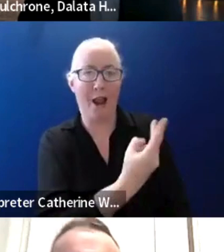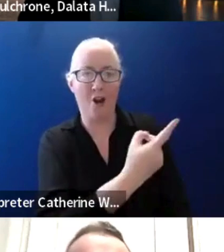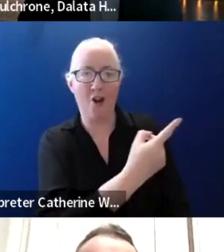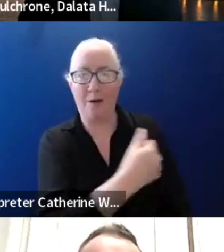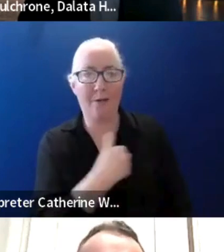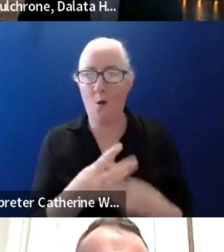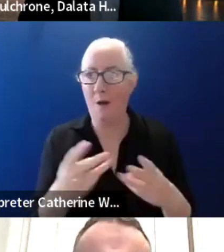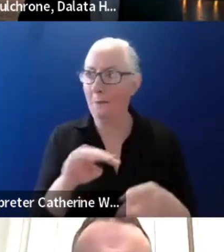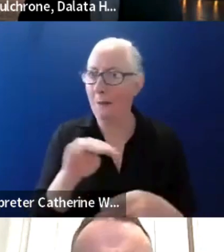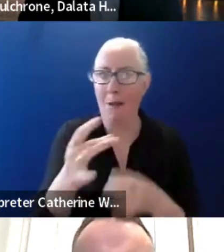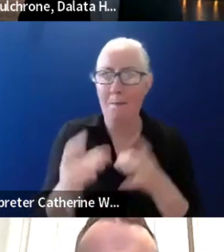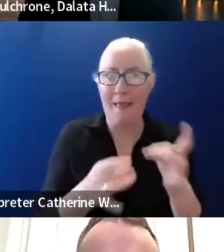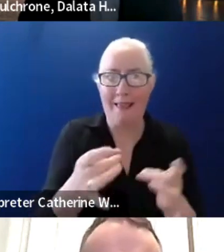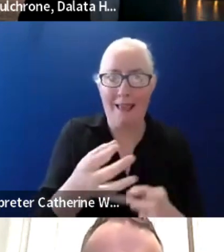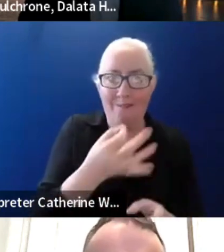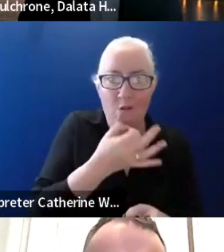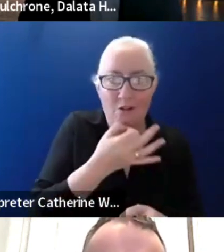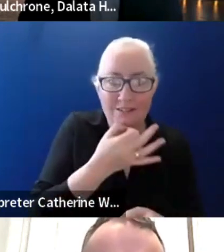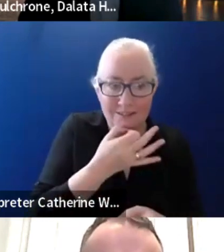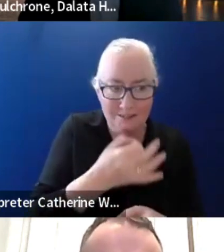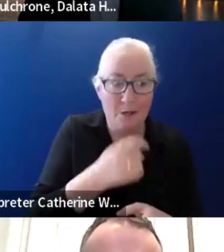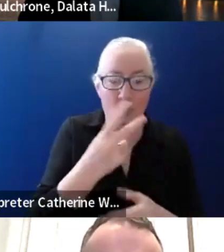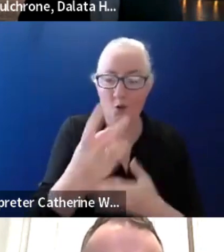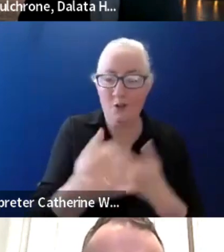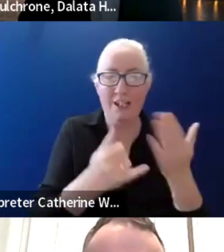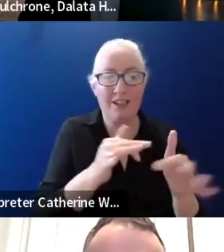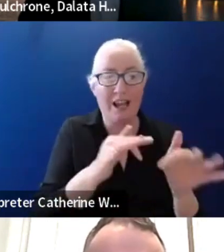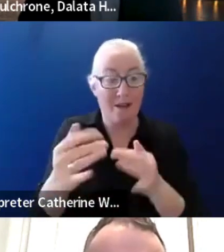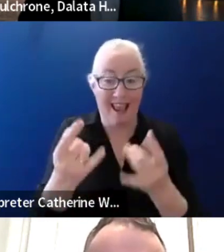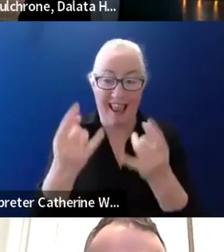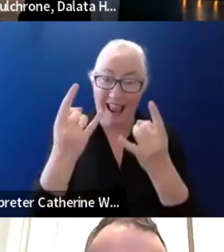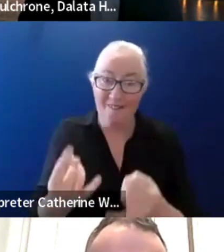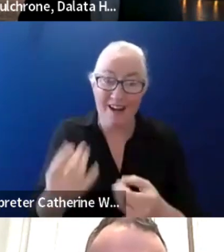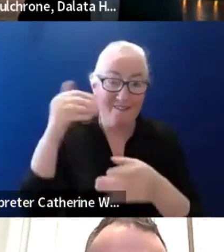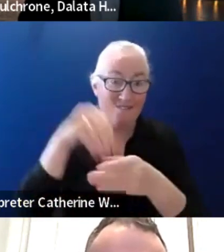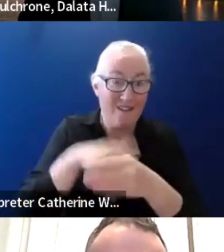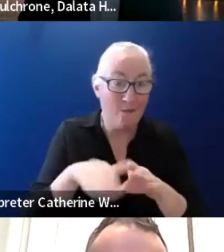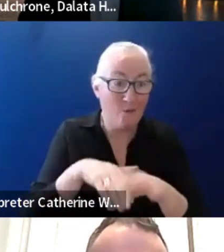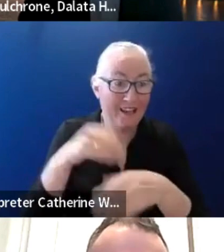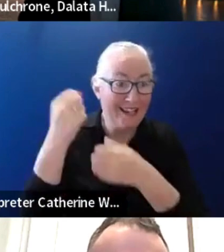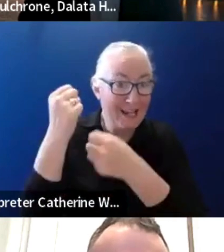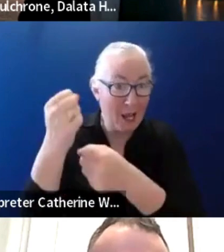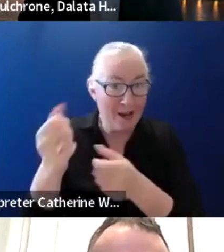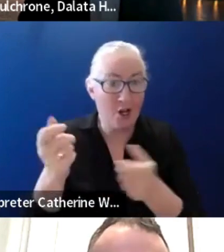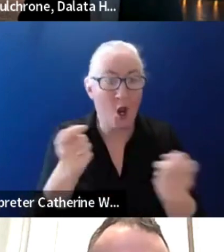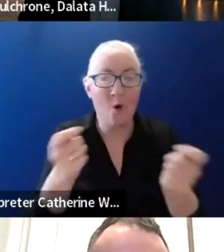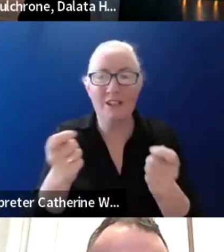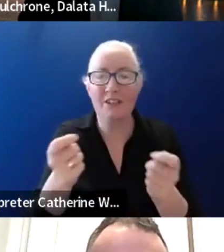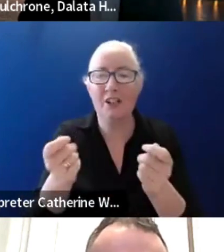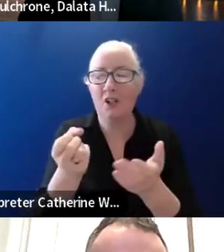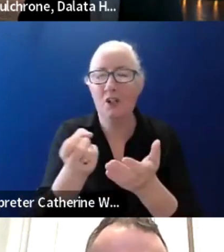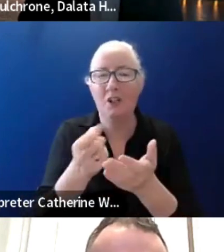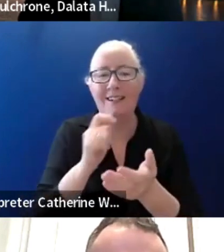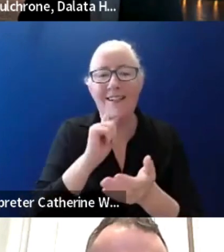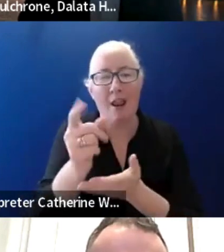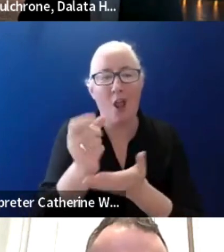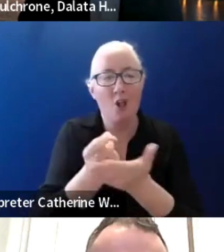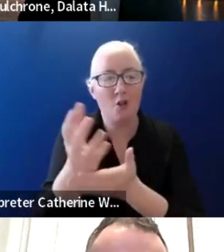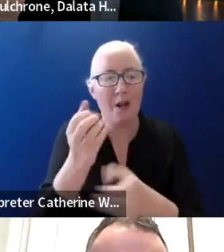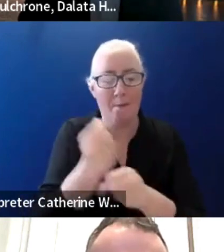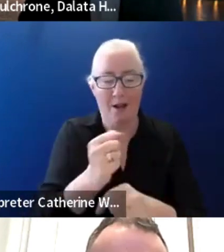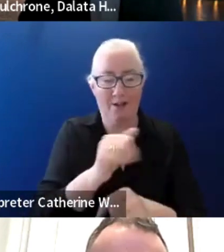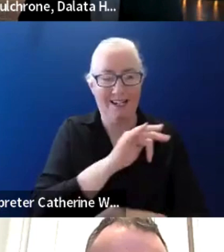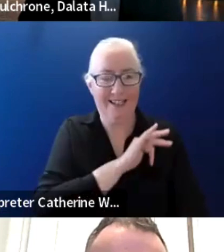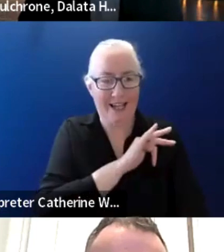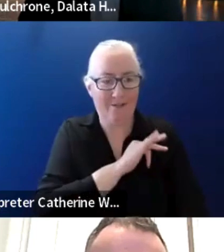fuss. 2 years later, I'm heavily involved in the campaign, and last year I hosted a storytelling session about